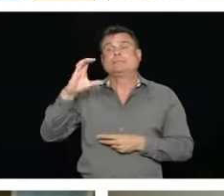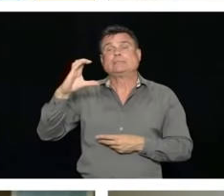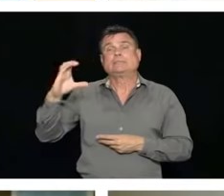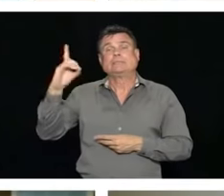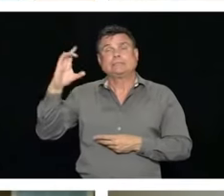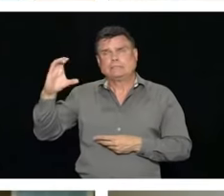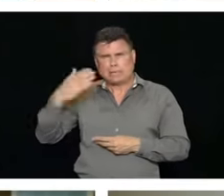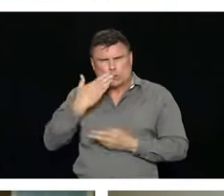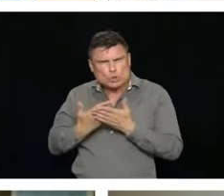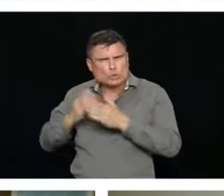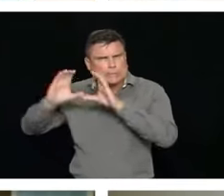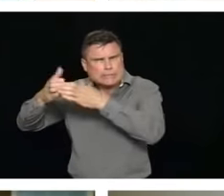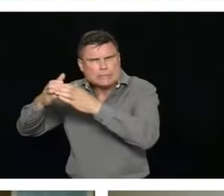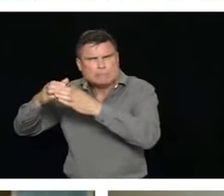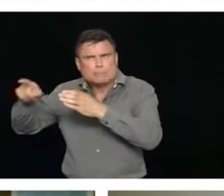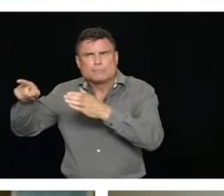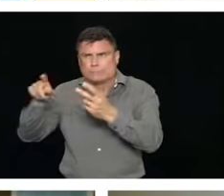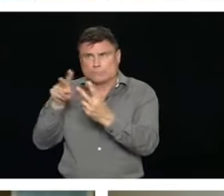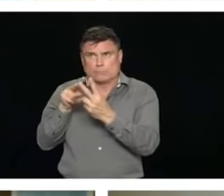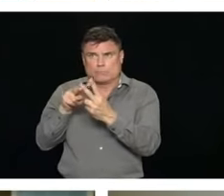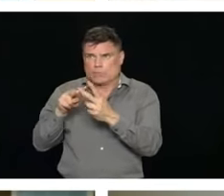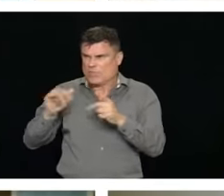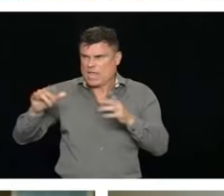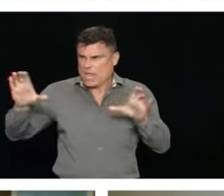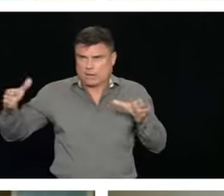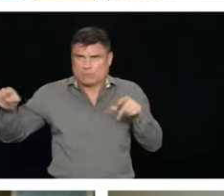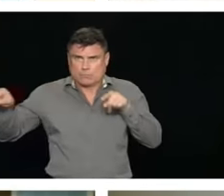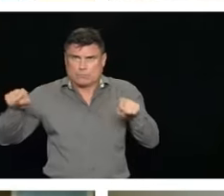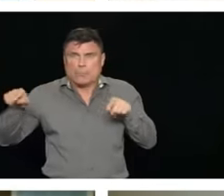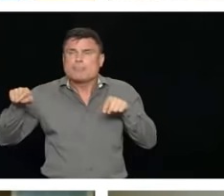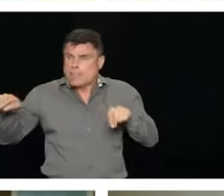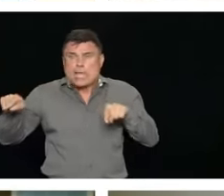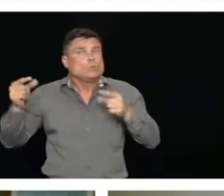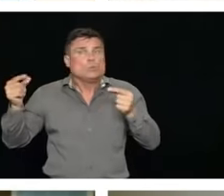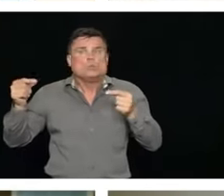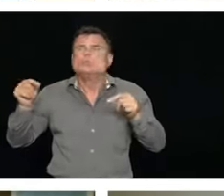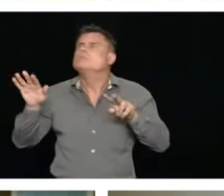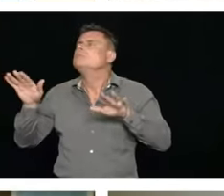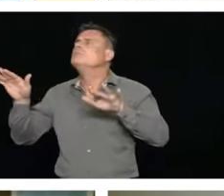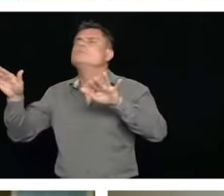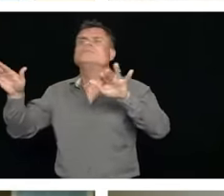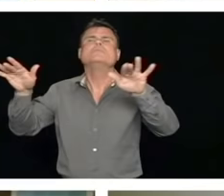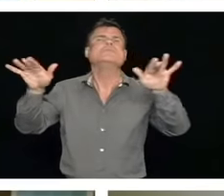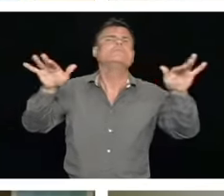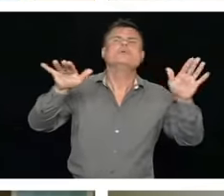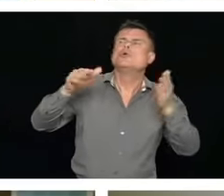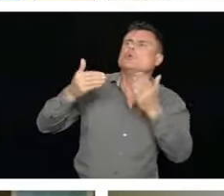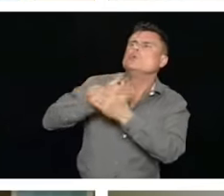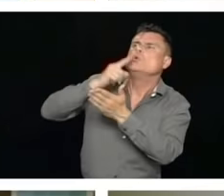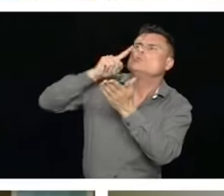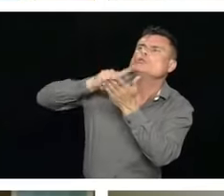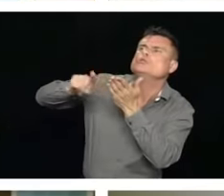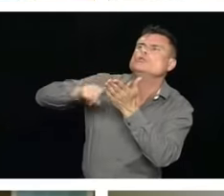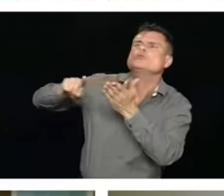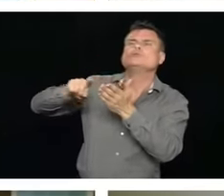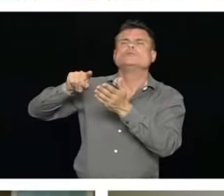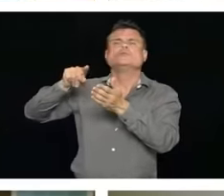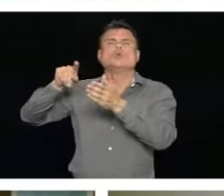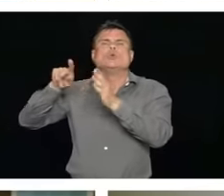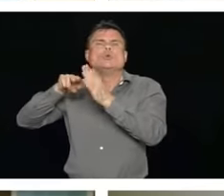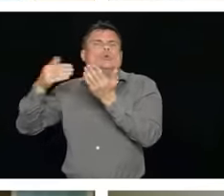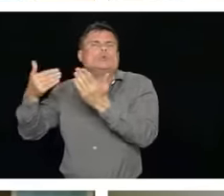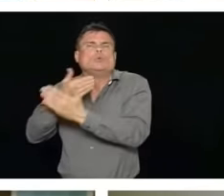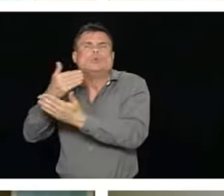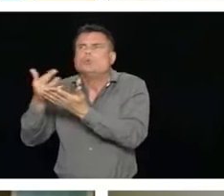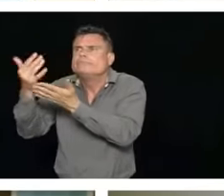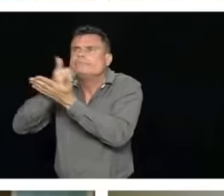and see how they fit together and reach some form of conclusion as we learn more about this